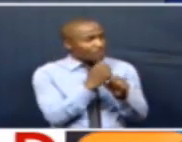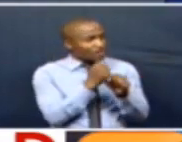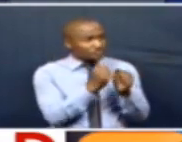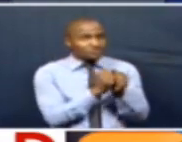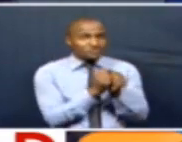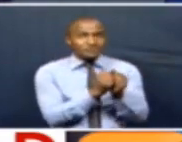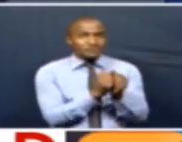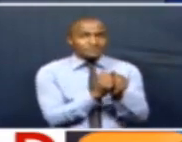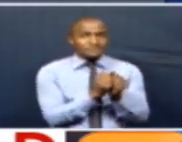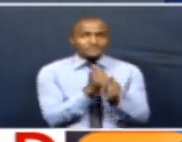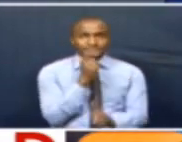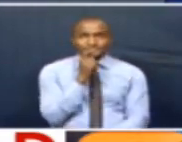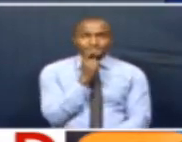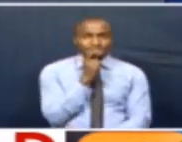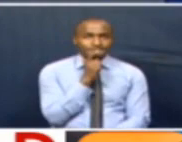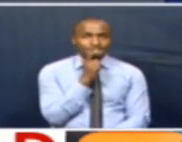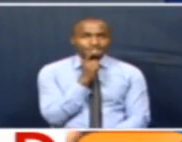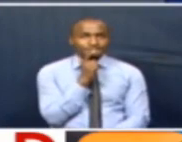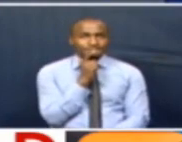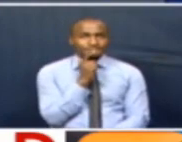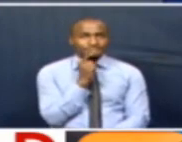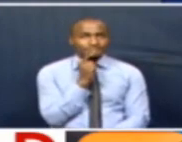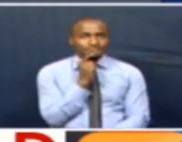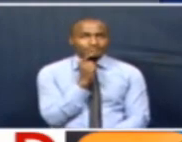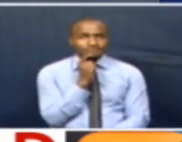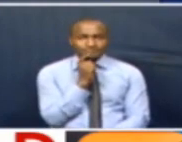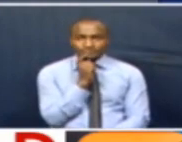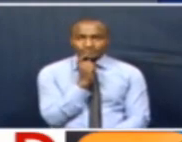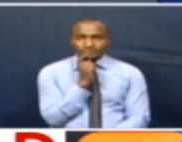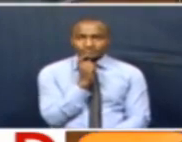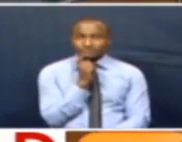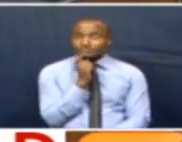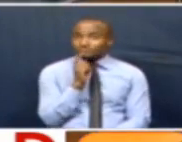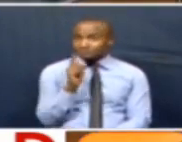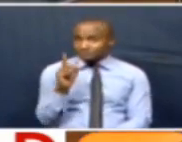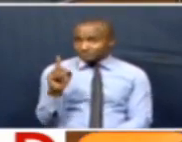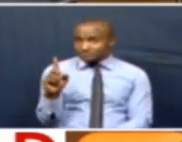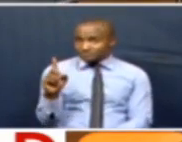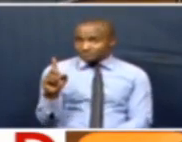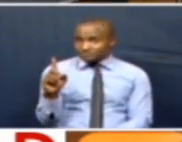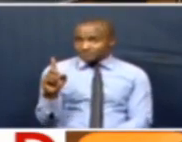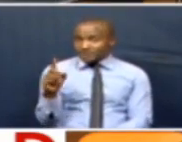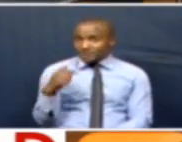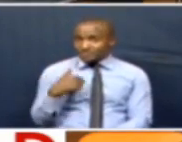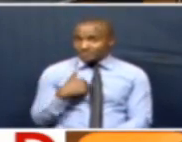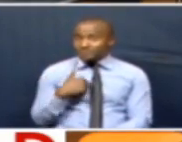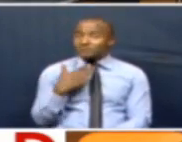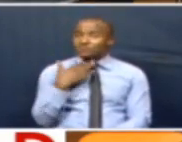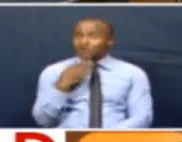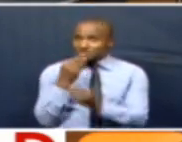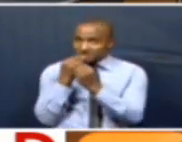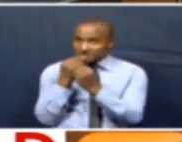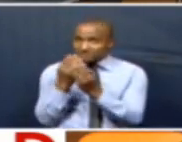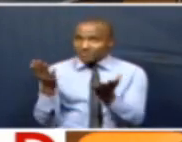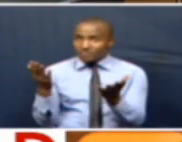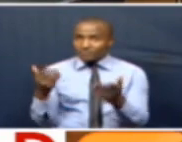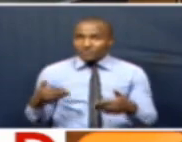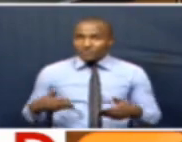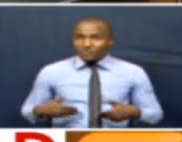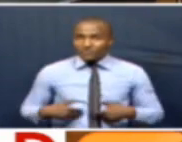of being with him, okay. very close to him privately, that maybe you can share with us. Yeah. The very first thing I would like to tell the young people is